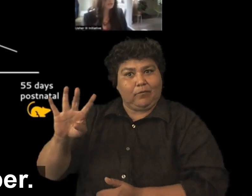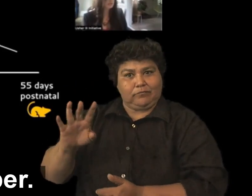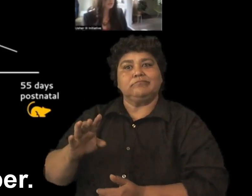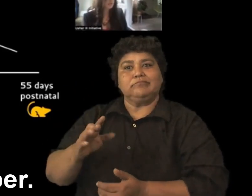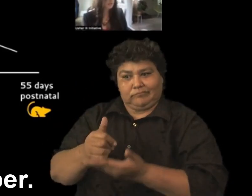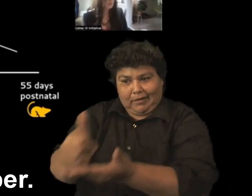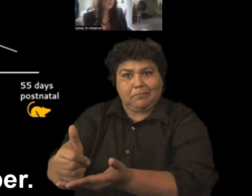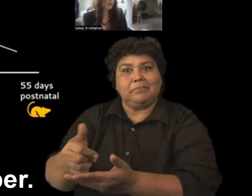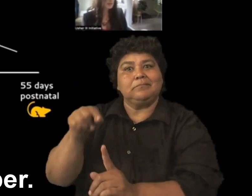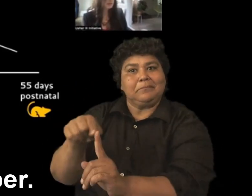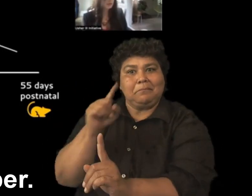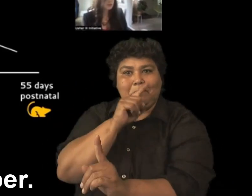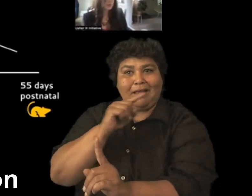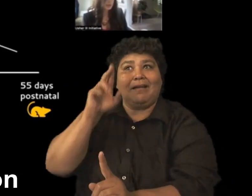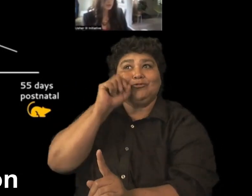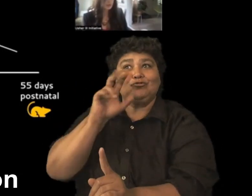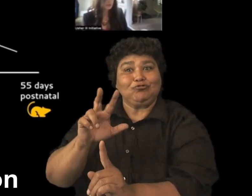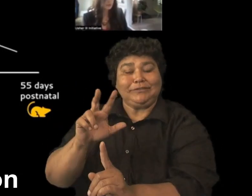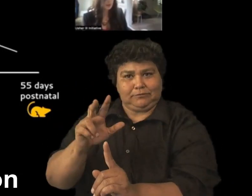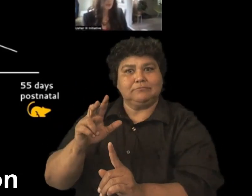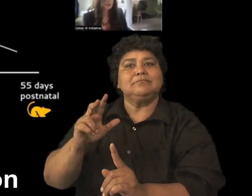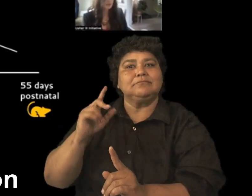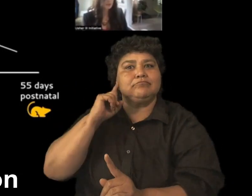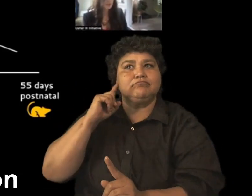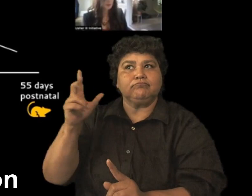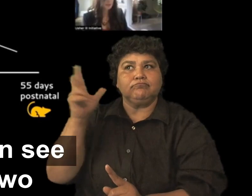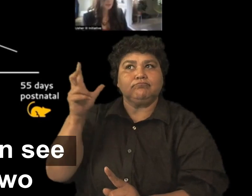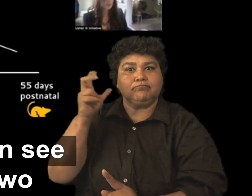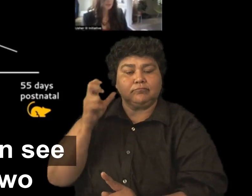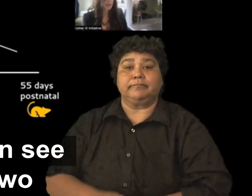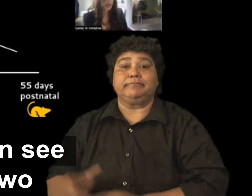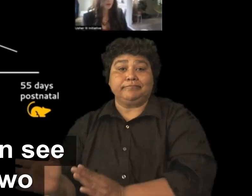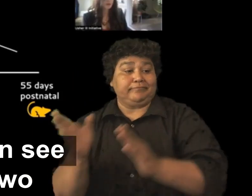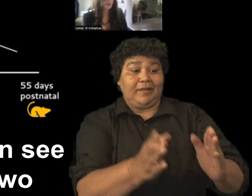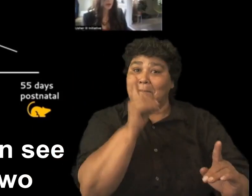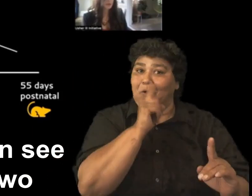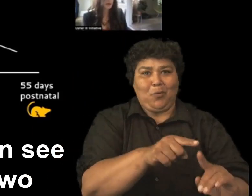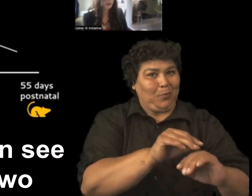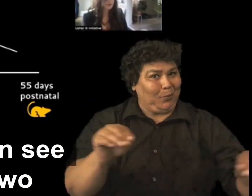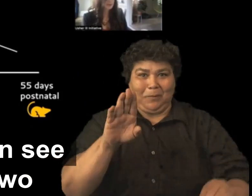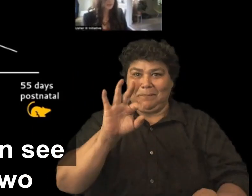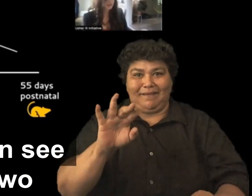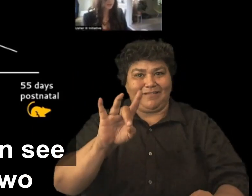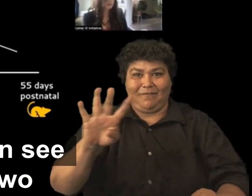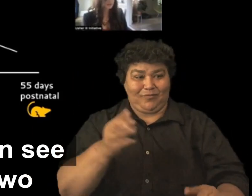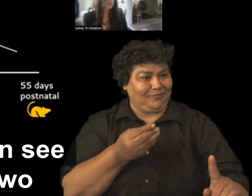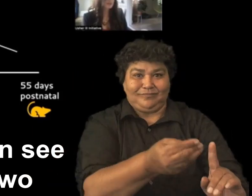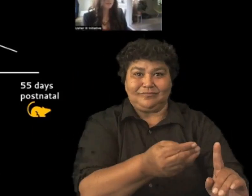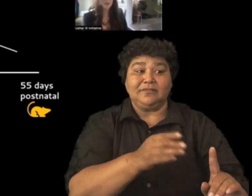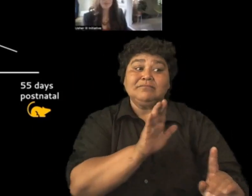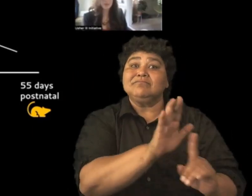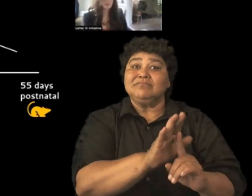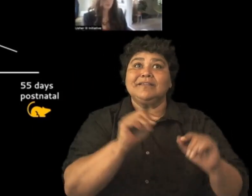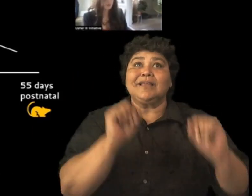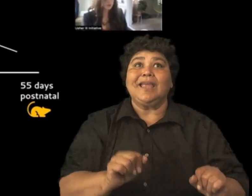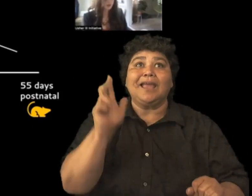mice, whereas an untreated Usher III mouse only responded to noise at or around 100 decibels, which is about